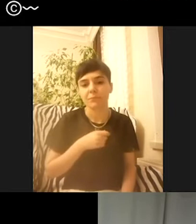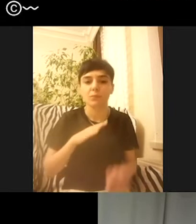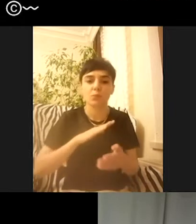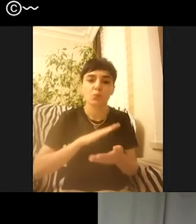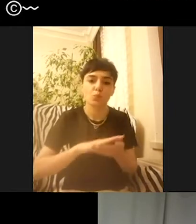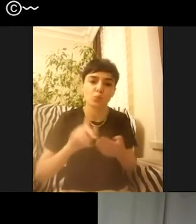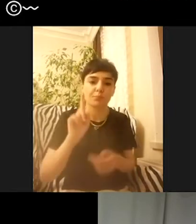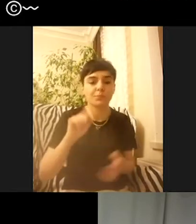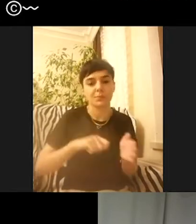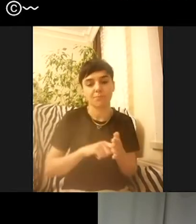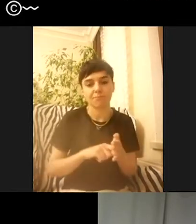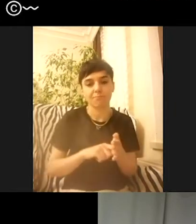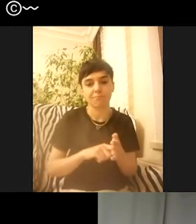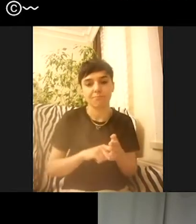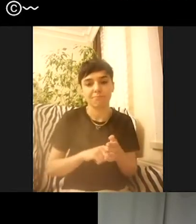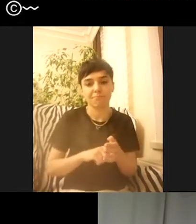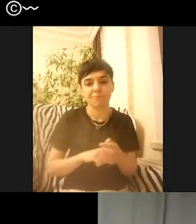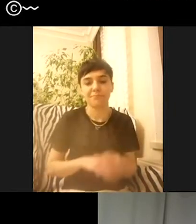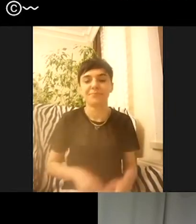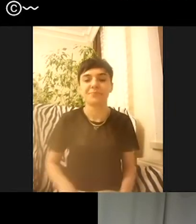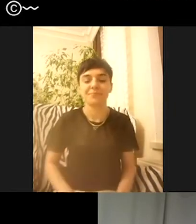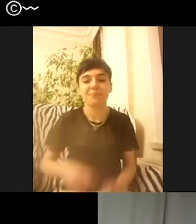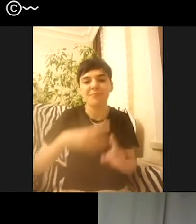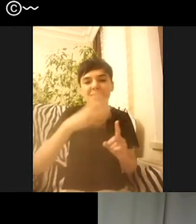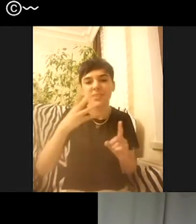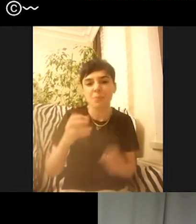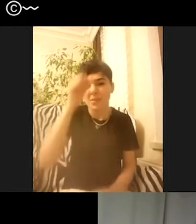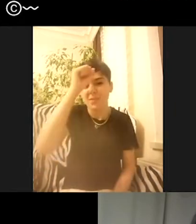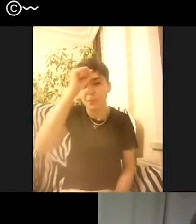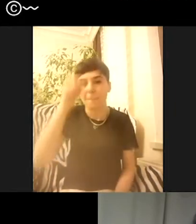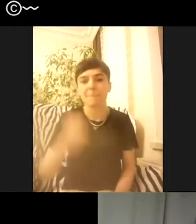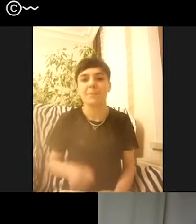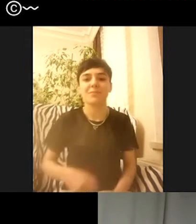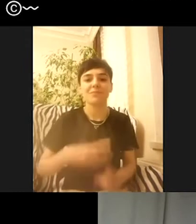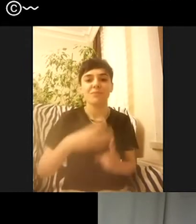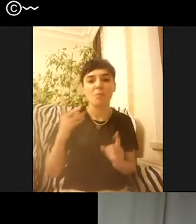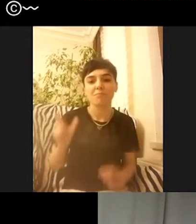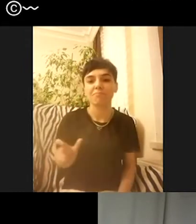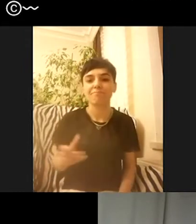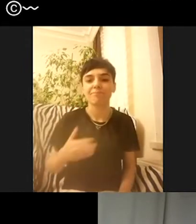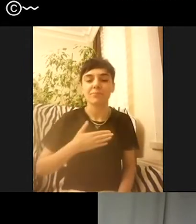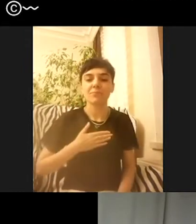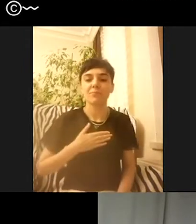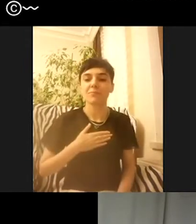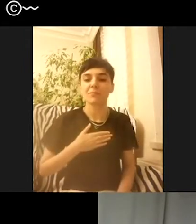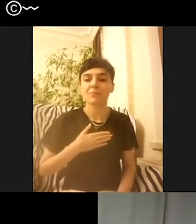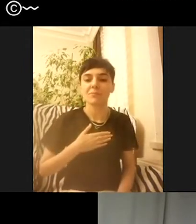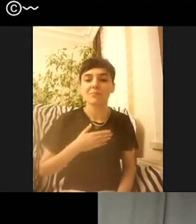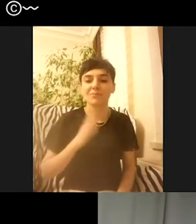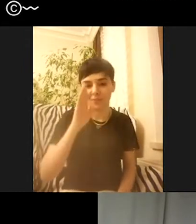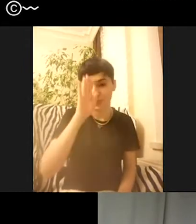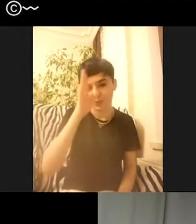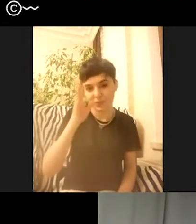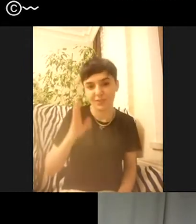in quotation, take themselves seriously and do so by talking openly about themselves. So we do that. The phobic administrator of